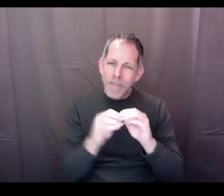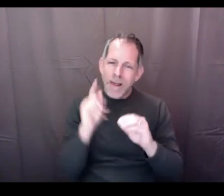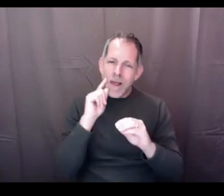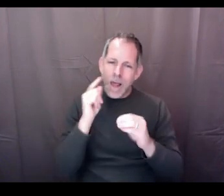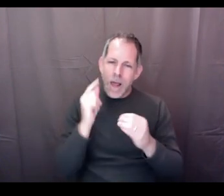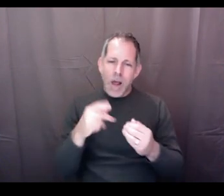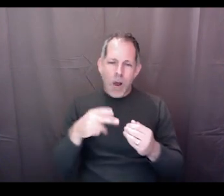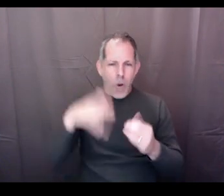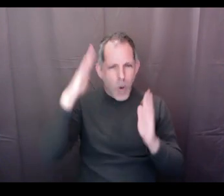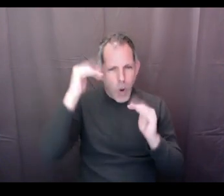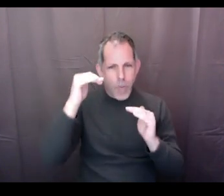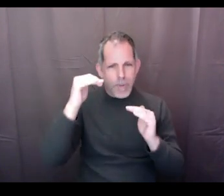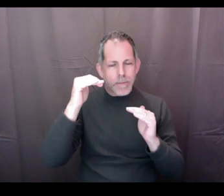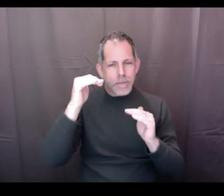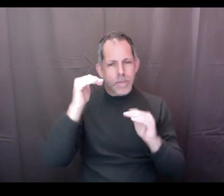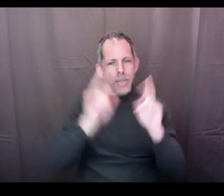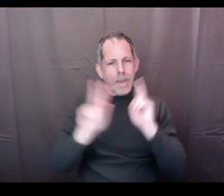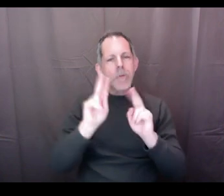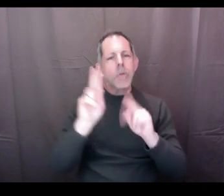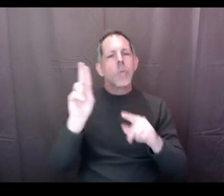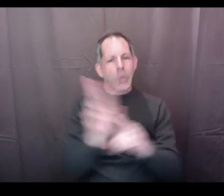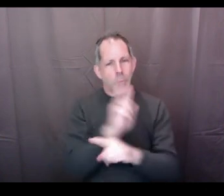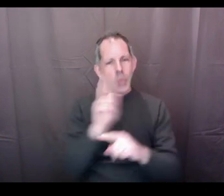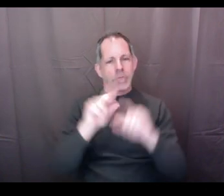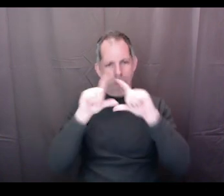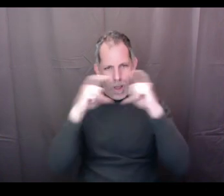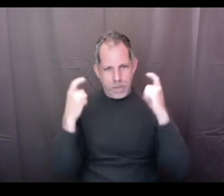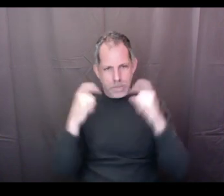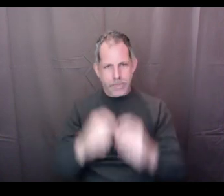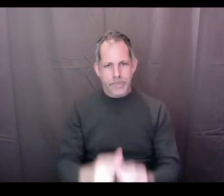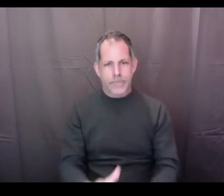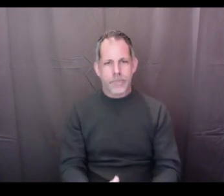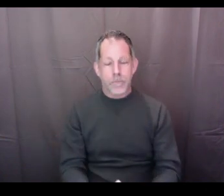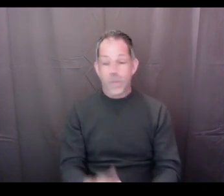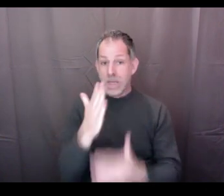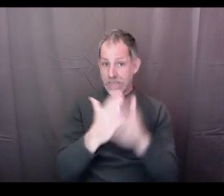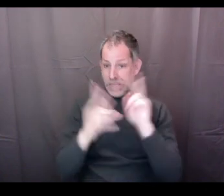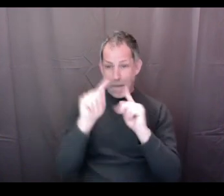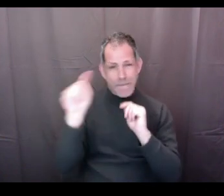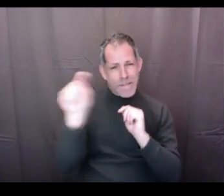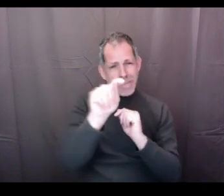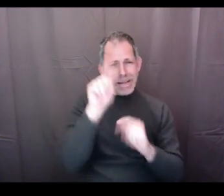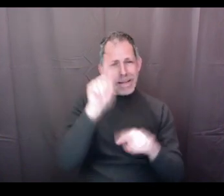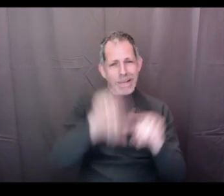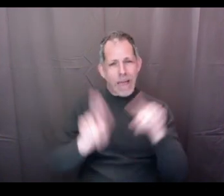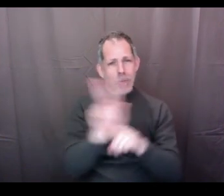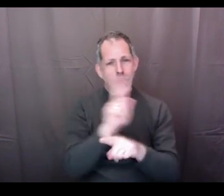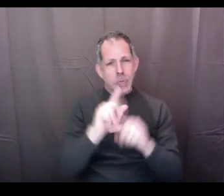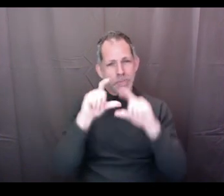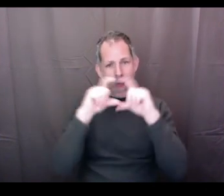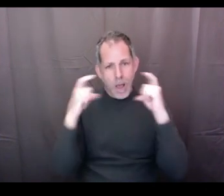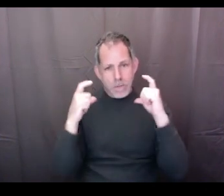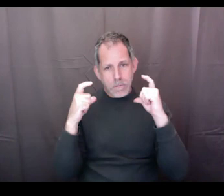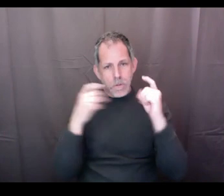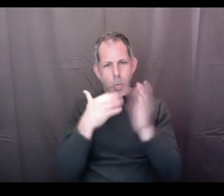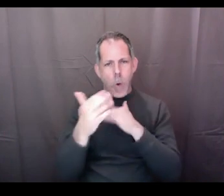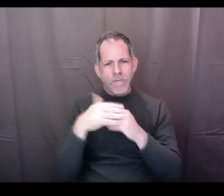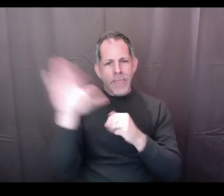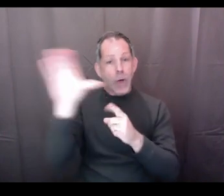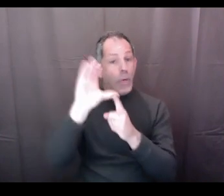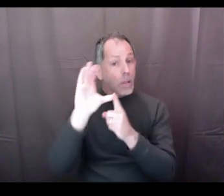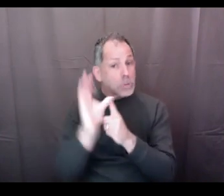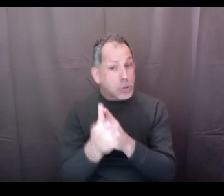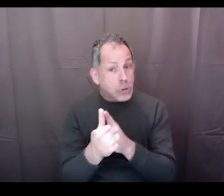that we can just all do this. It's also worth it to keep in mind that there are some people who cannot wear one, either because of